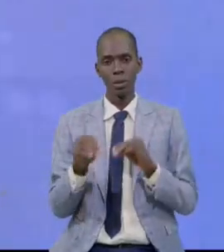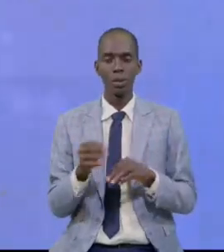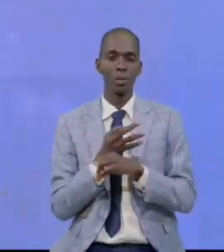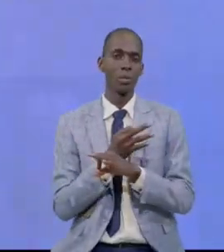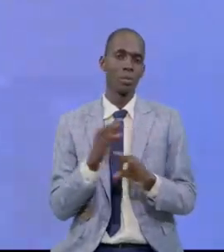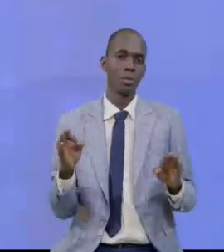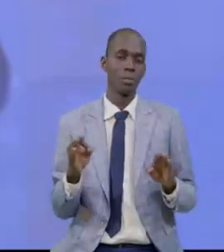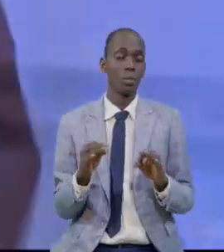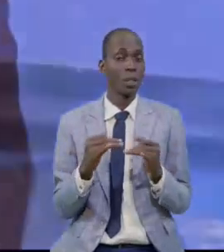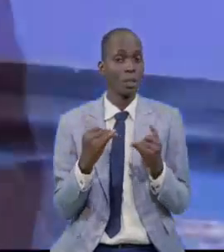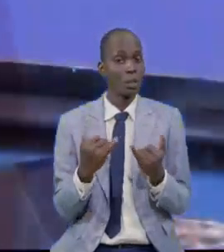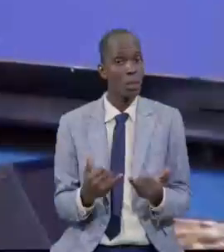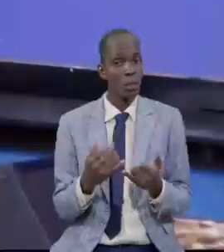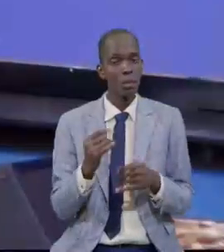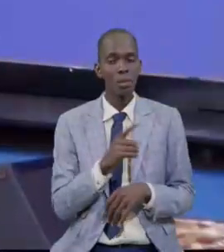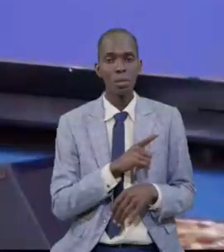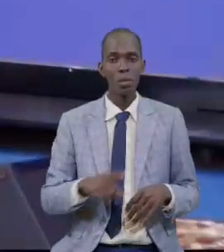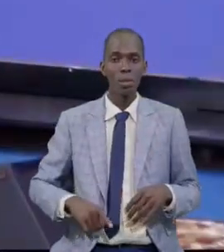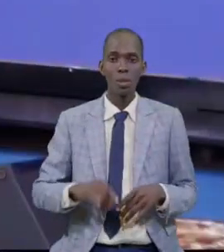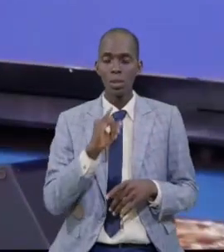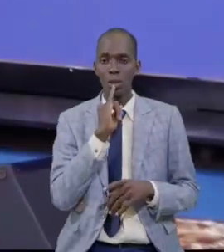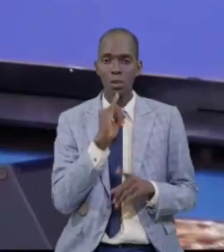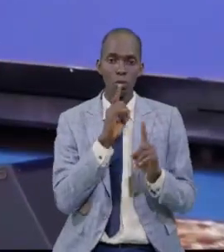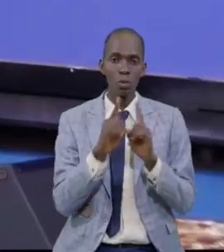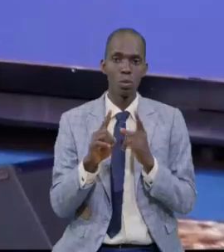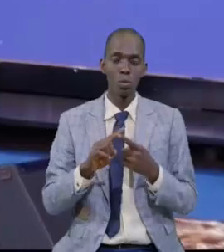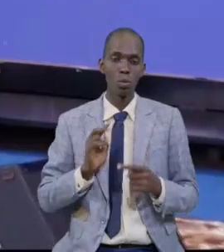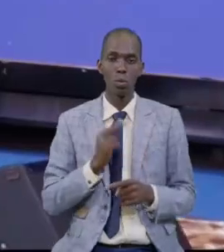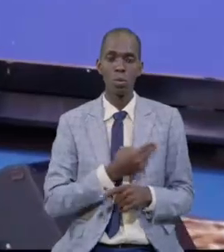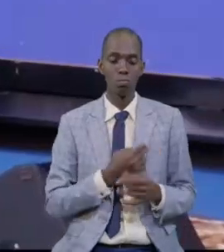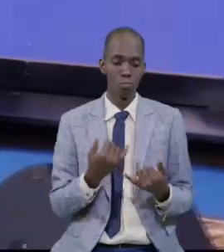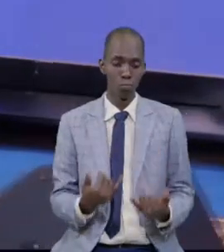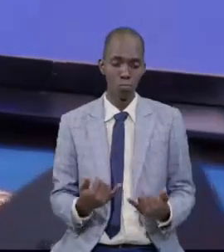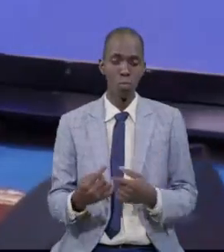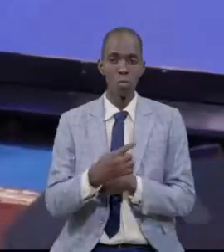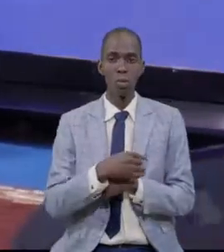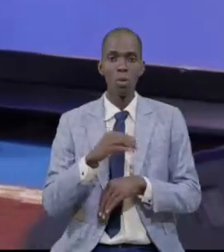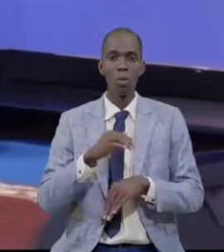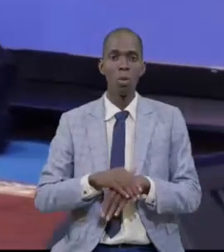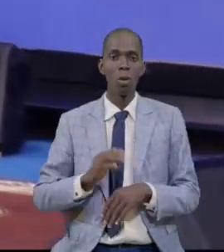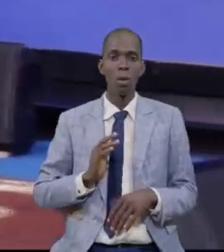is talking to us today on our own personal